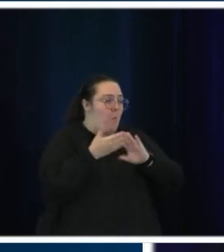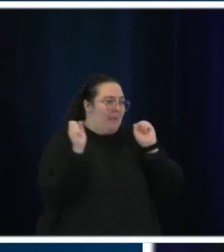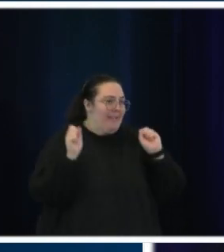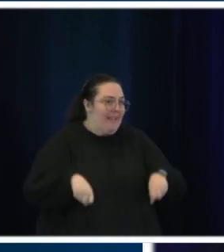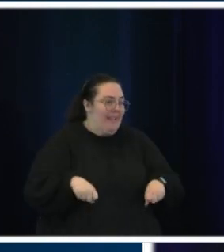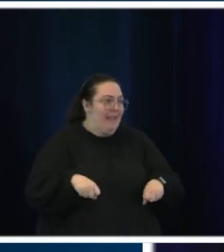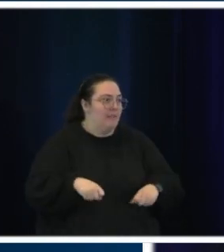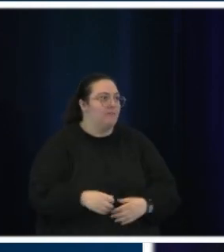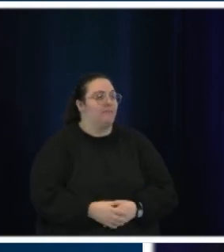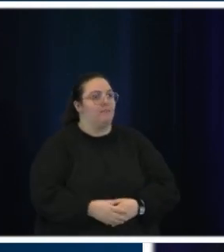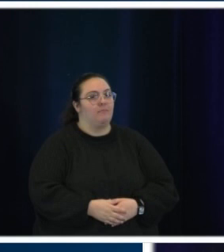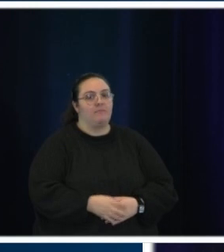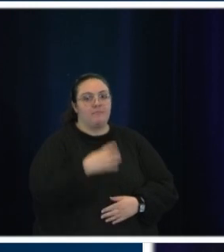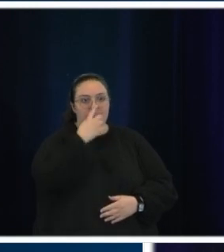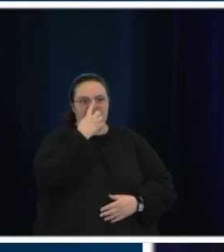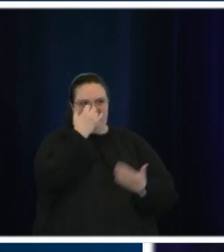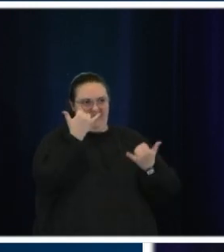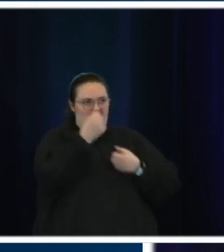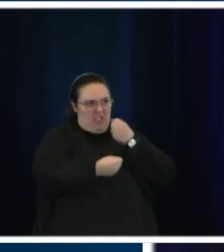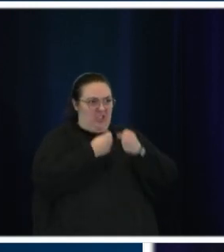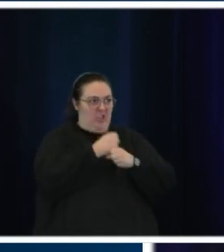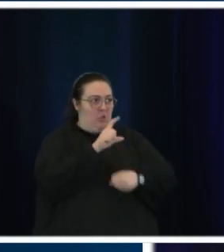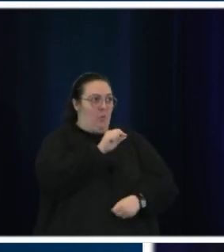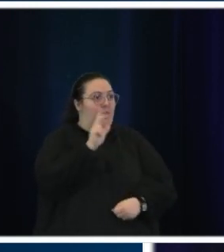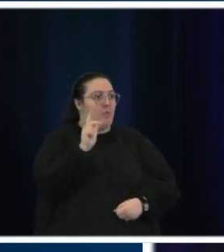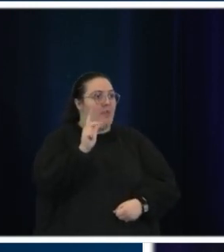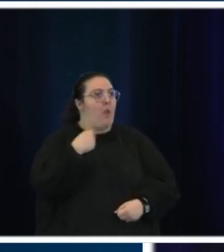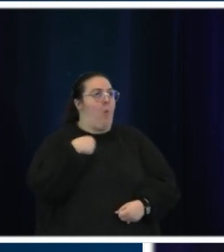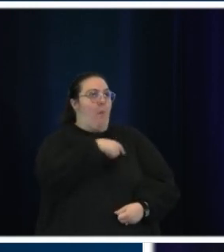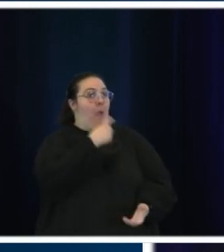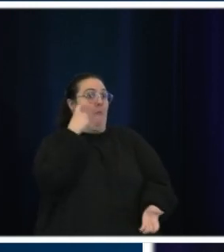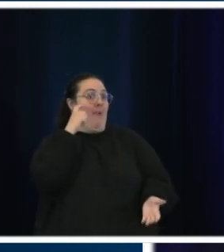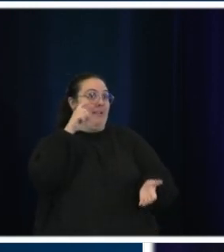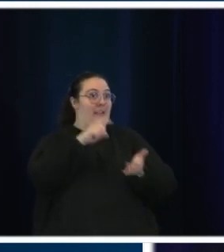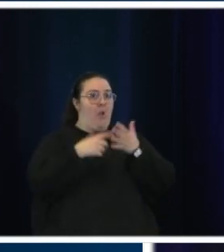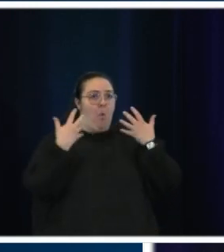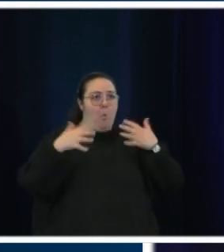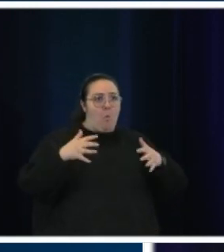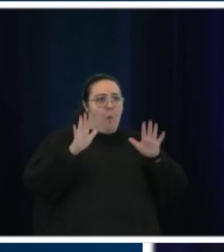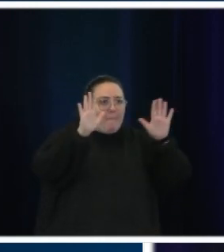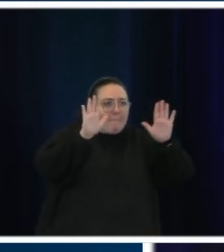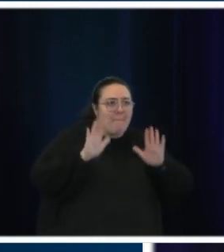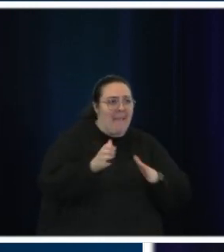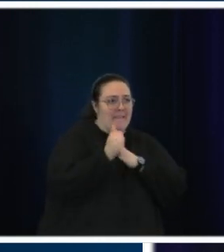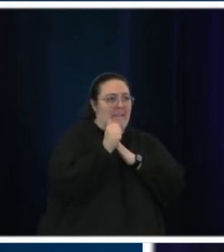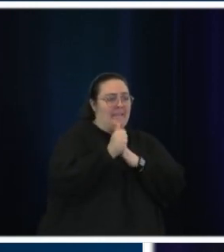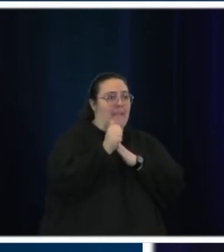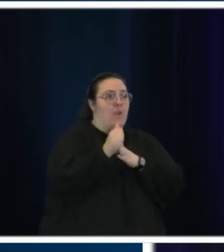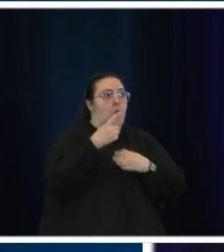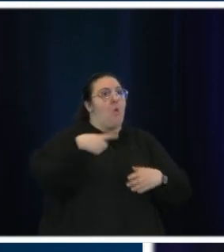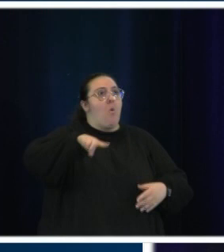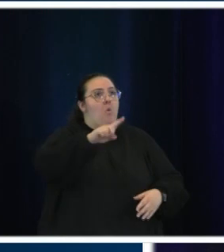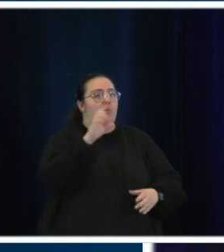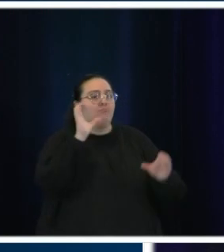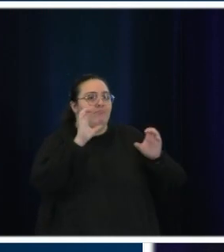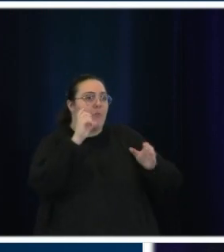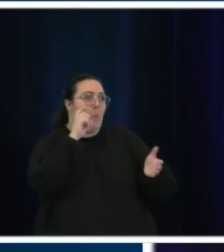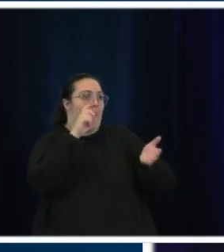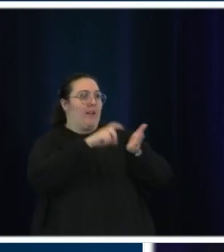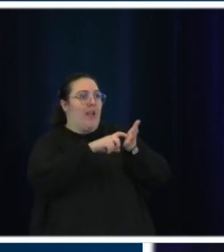This year, we are recognizing a visionary leader who is creating long-term solutions and a better future for his